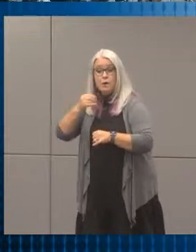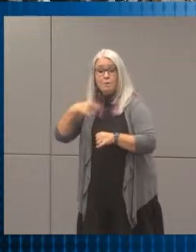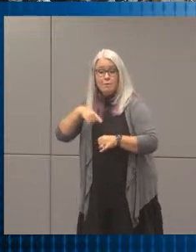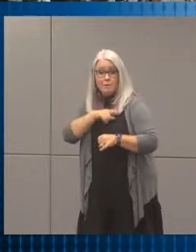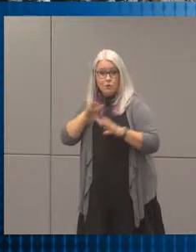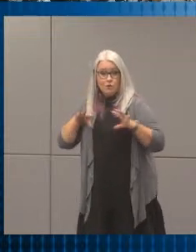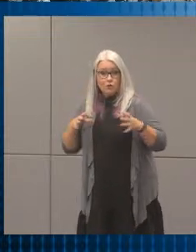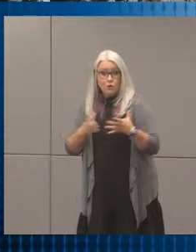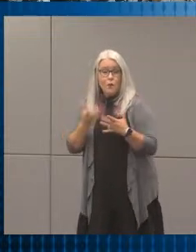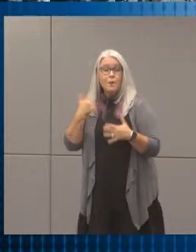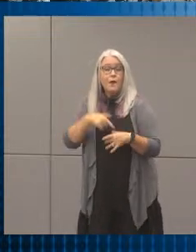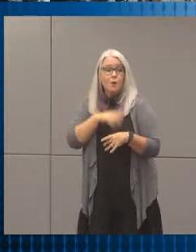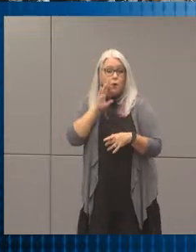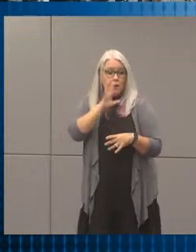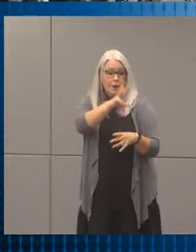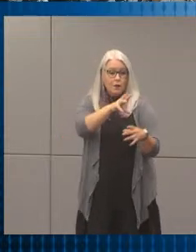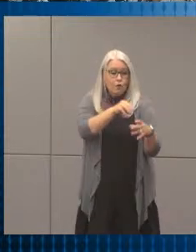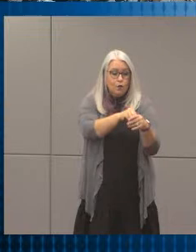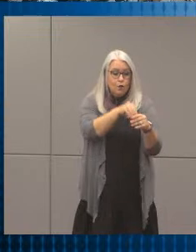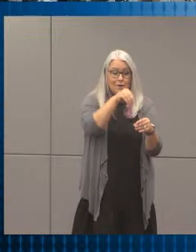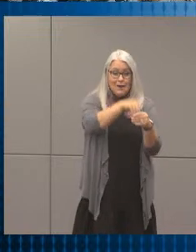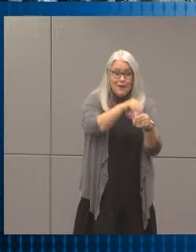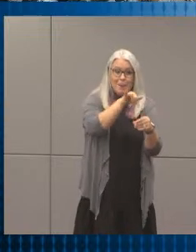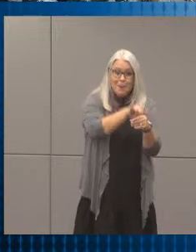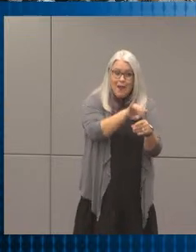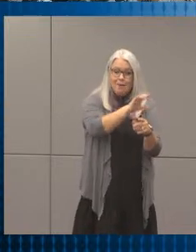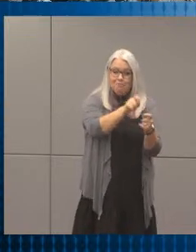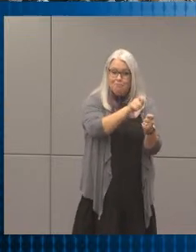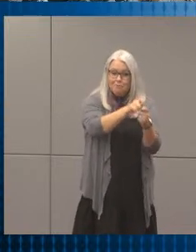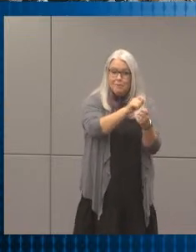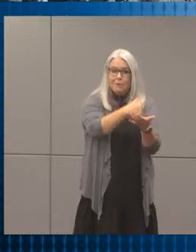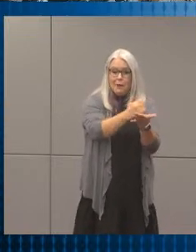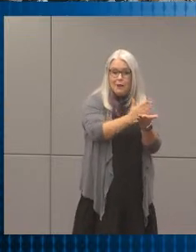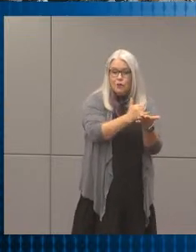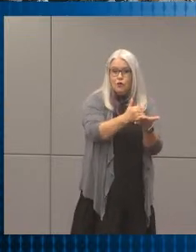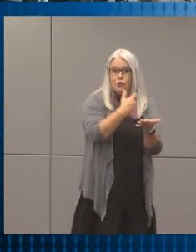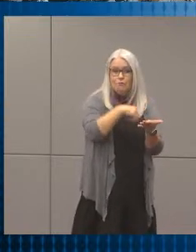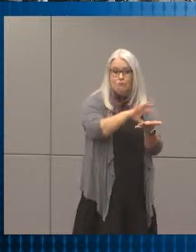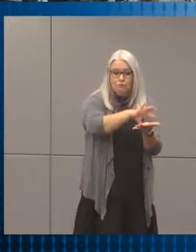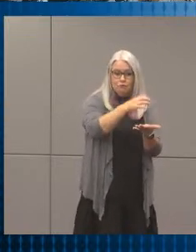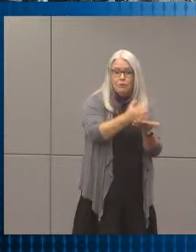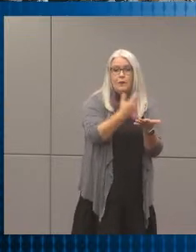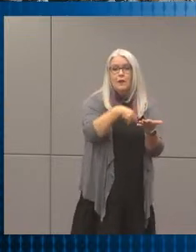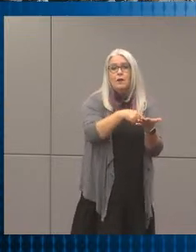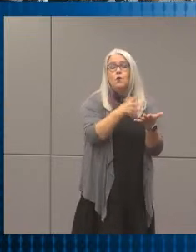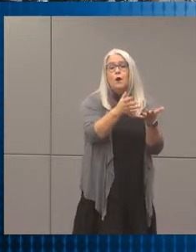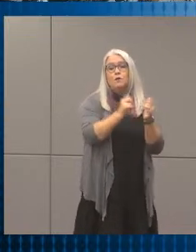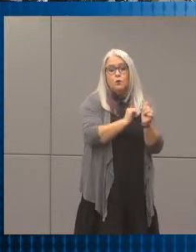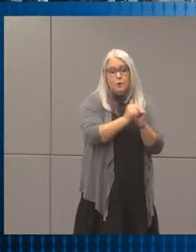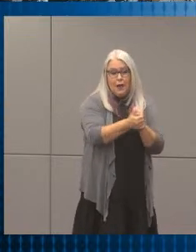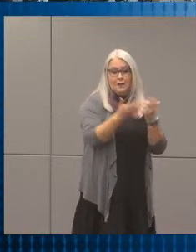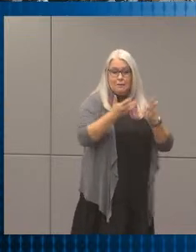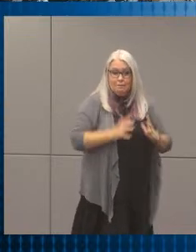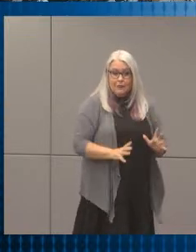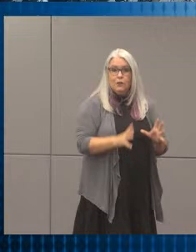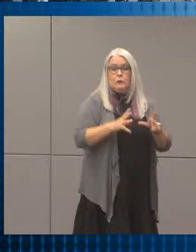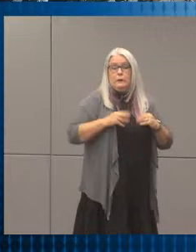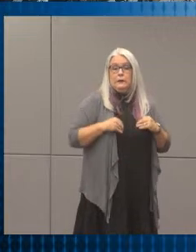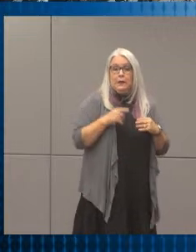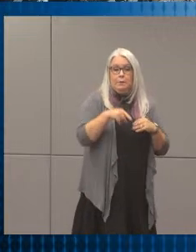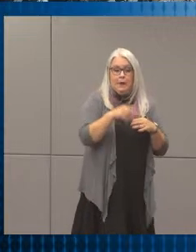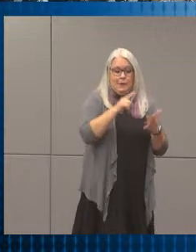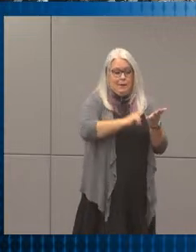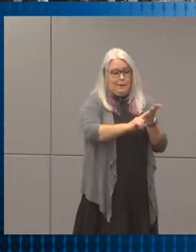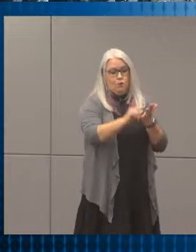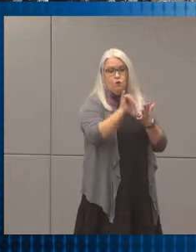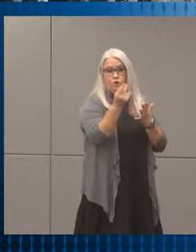will include that in this budget that they plan to pass by the end of June. So they're being mindful that they need to